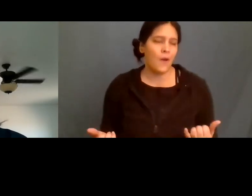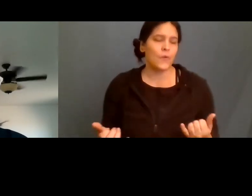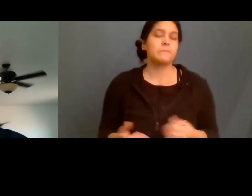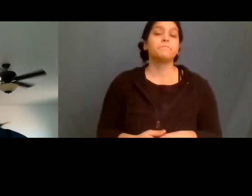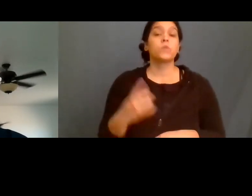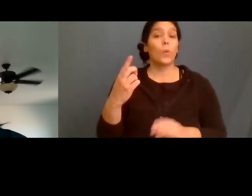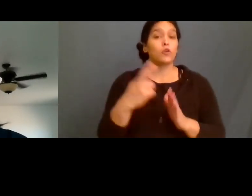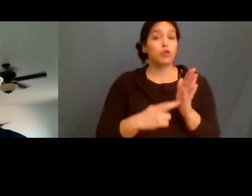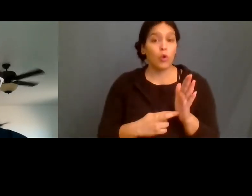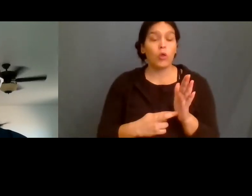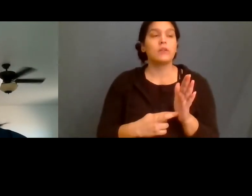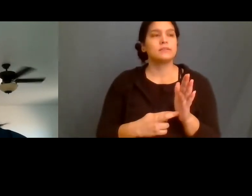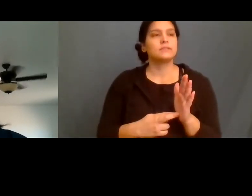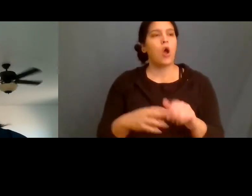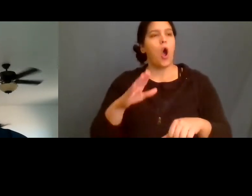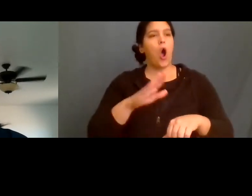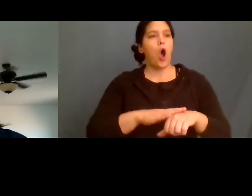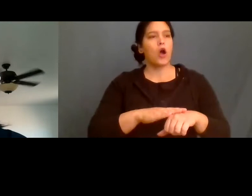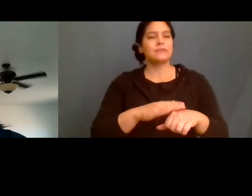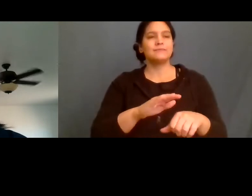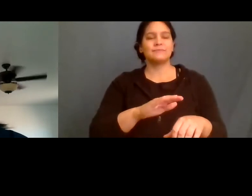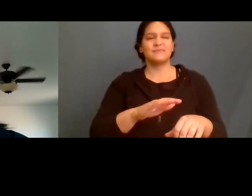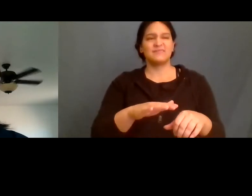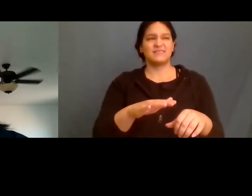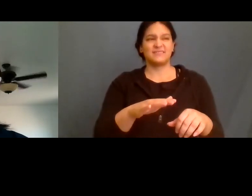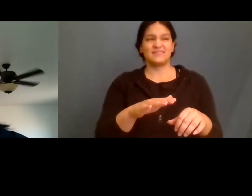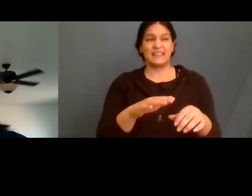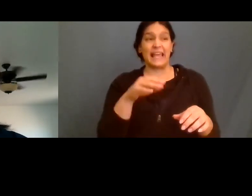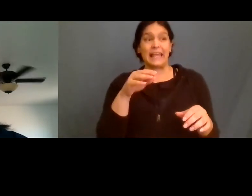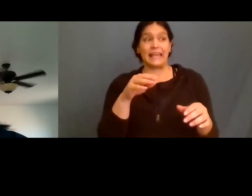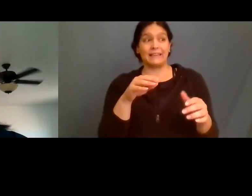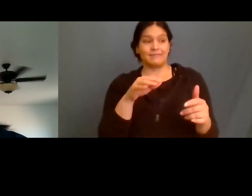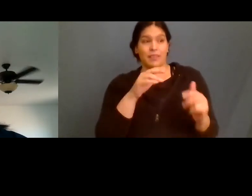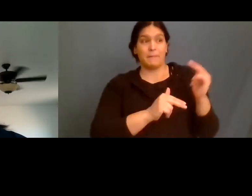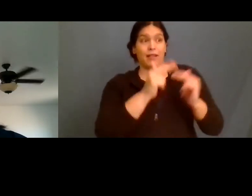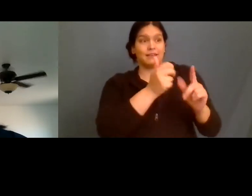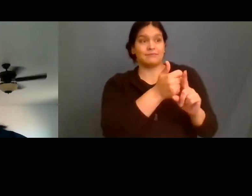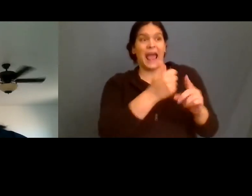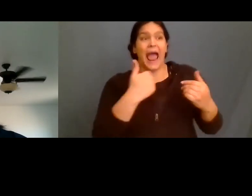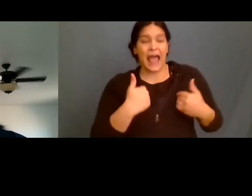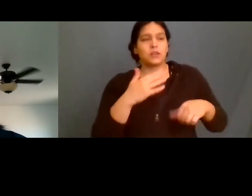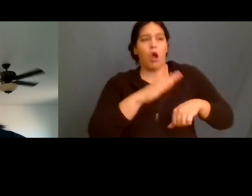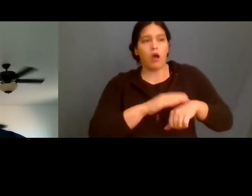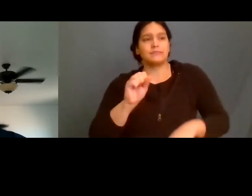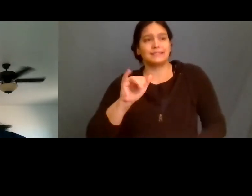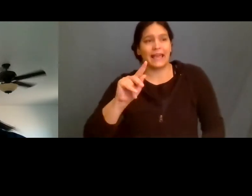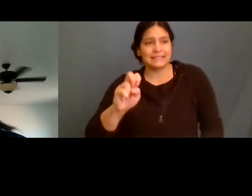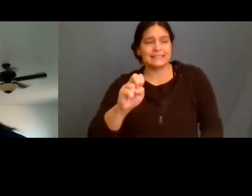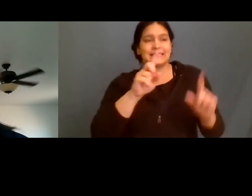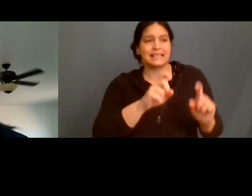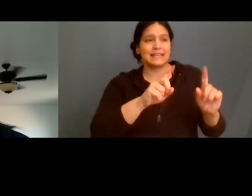them is getting an on-site testing, and then you go to your appointment, and it's a wait, like an hour wait or